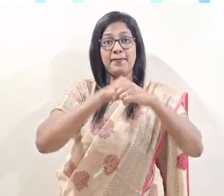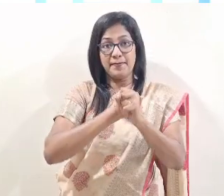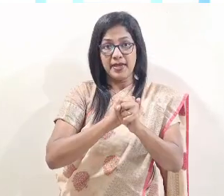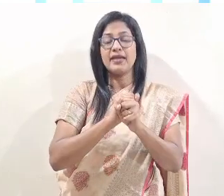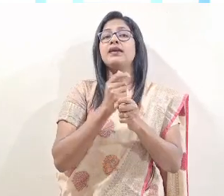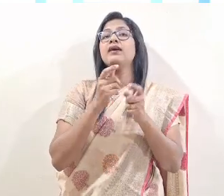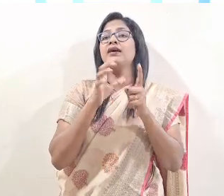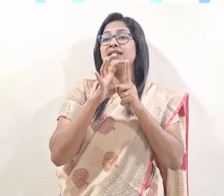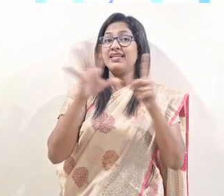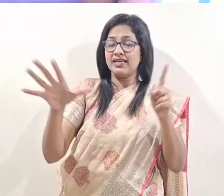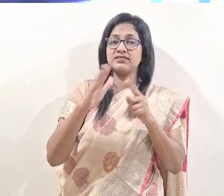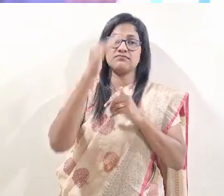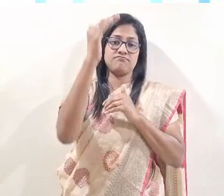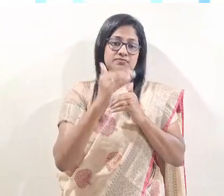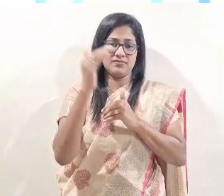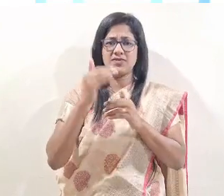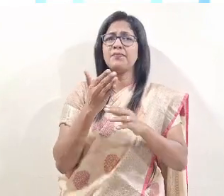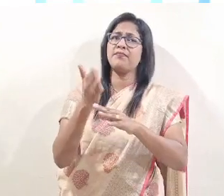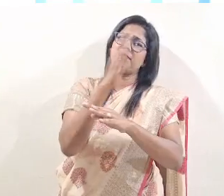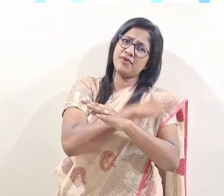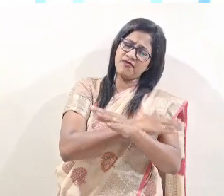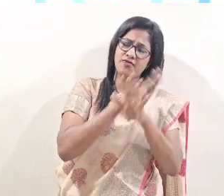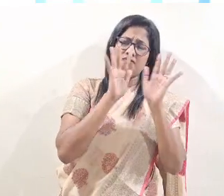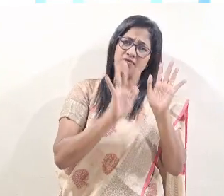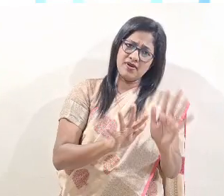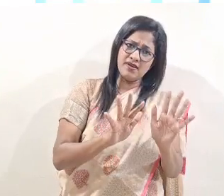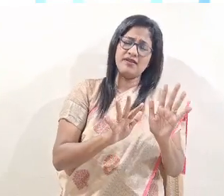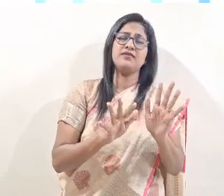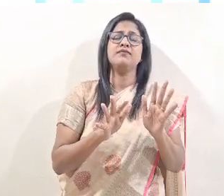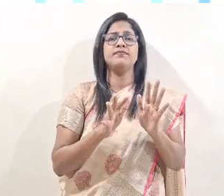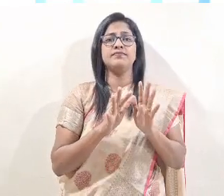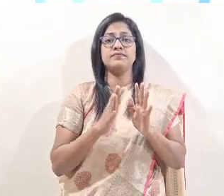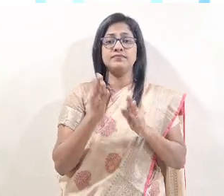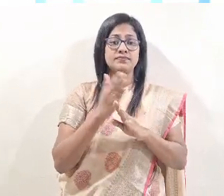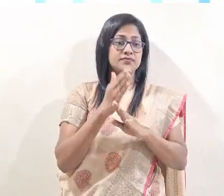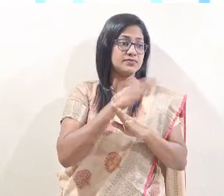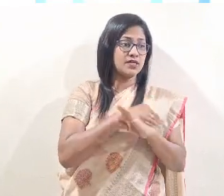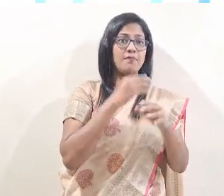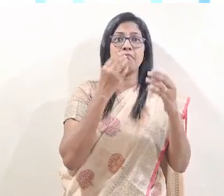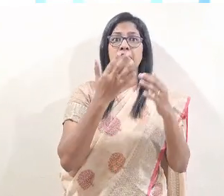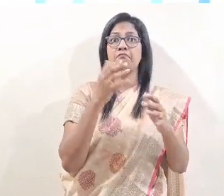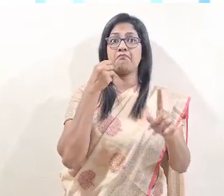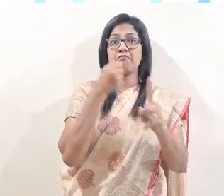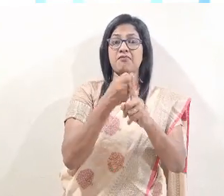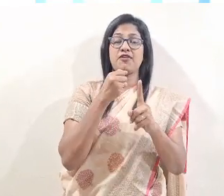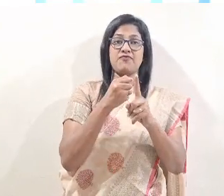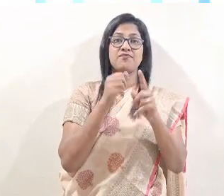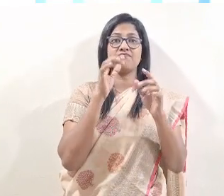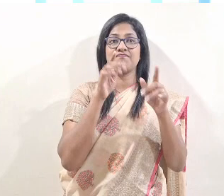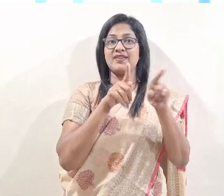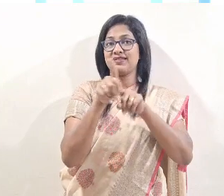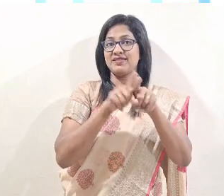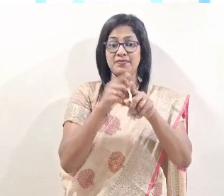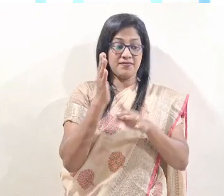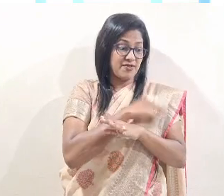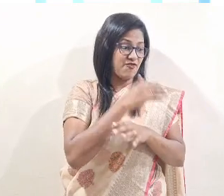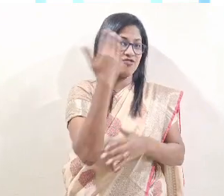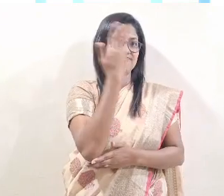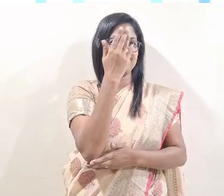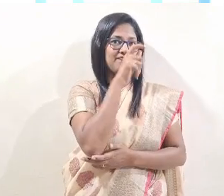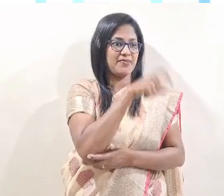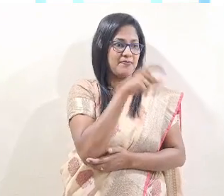we had this before, and we had some very impressive examples by my previous